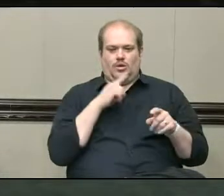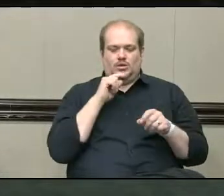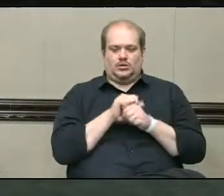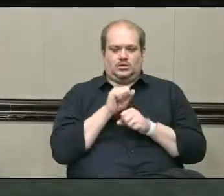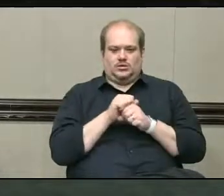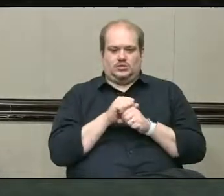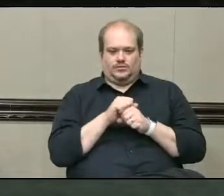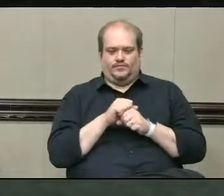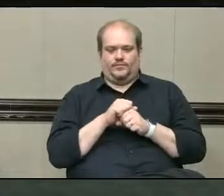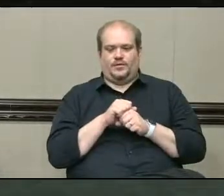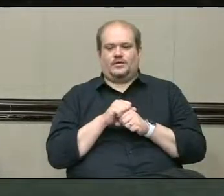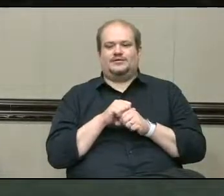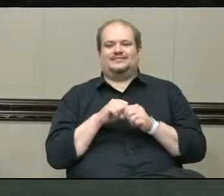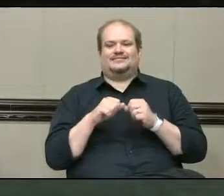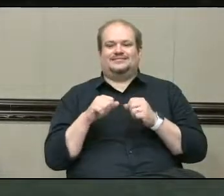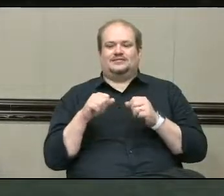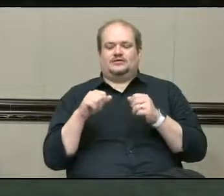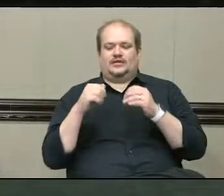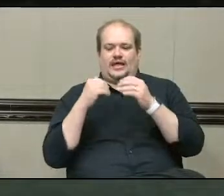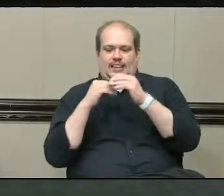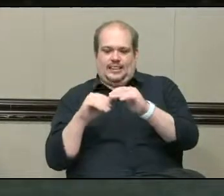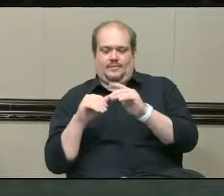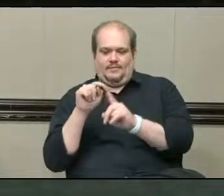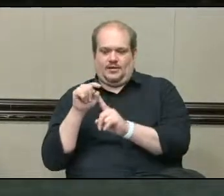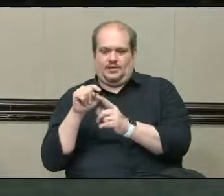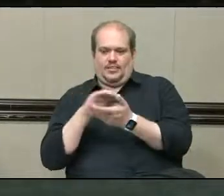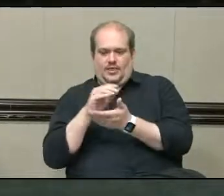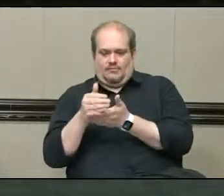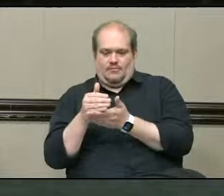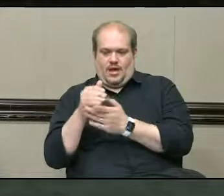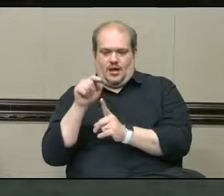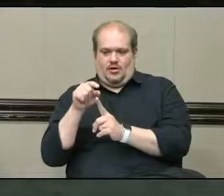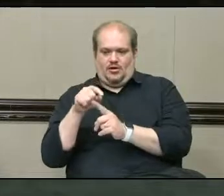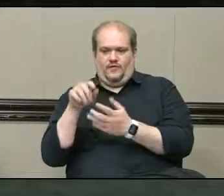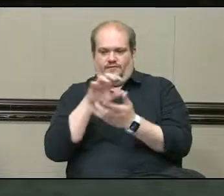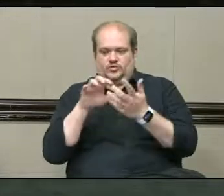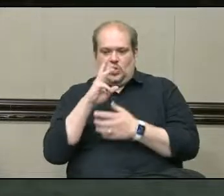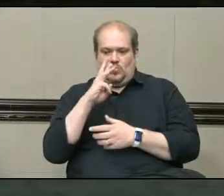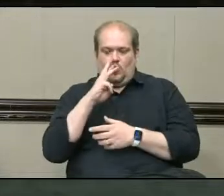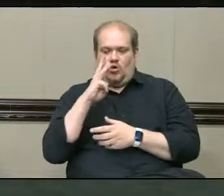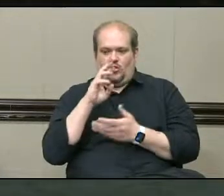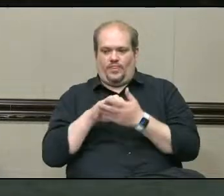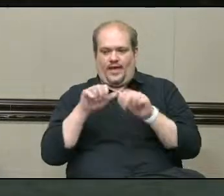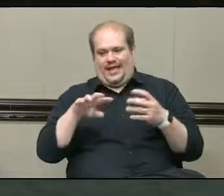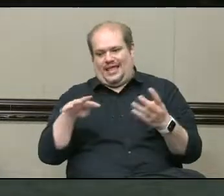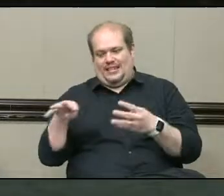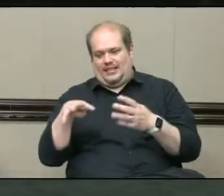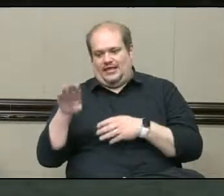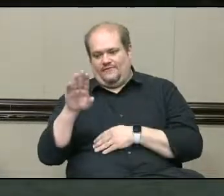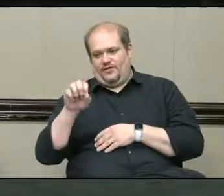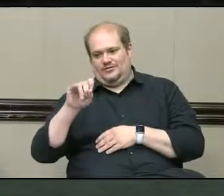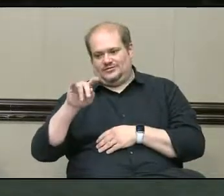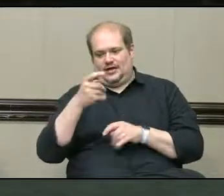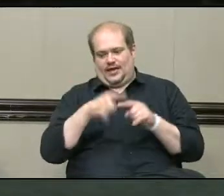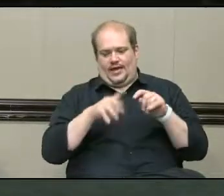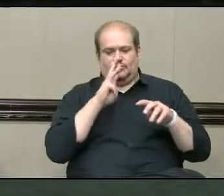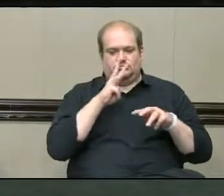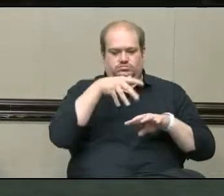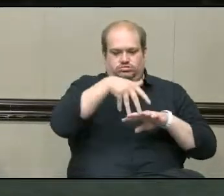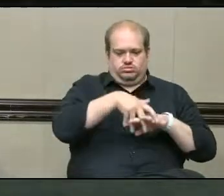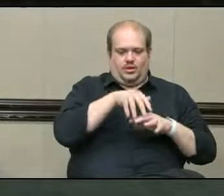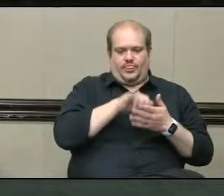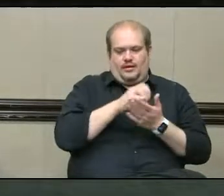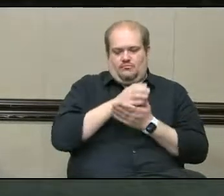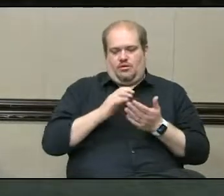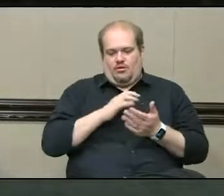actually do detention on site. So they limit the amount of stormwater that is able to leave their site. And that's been a